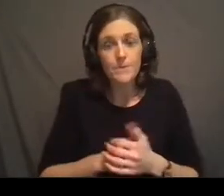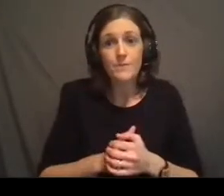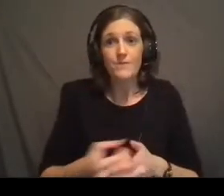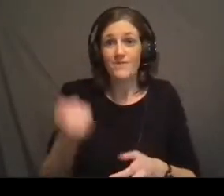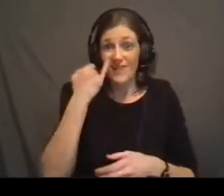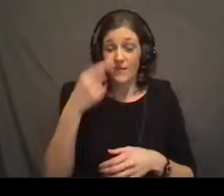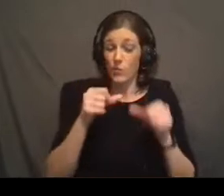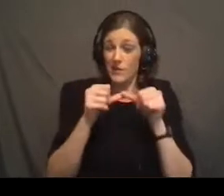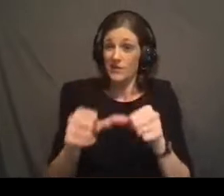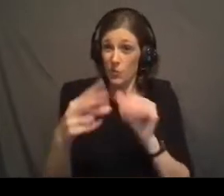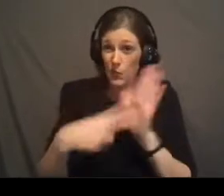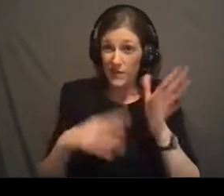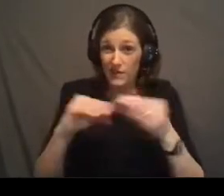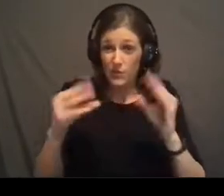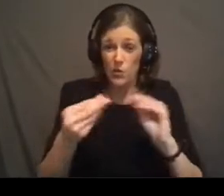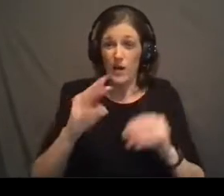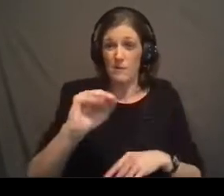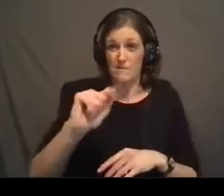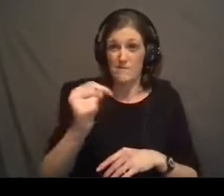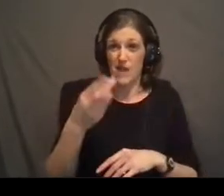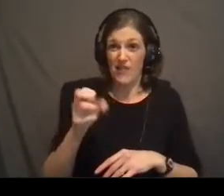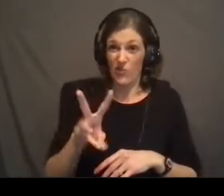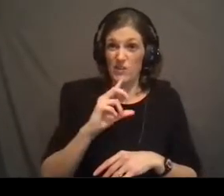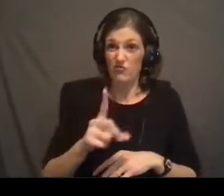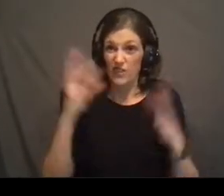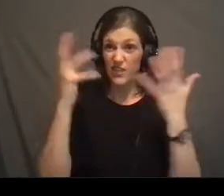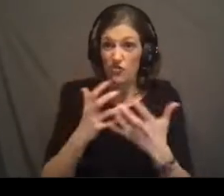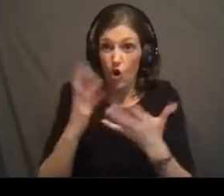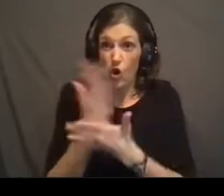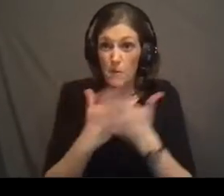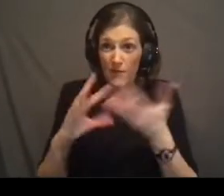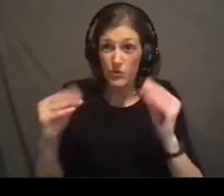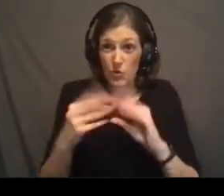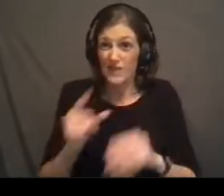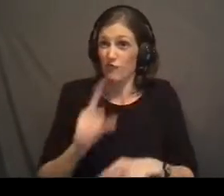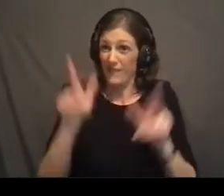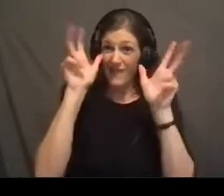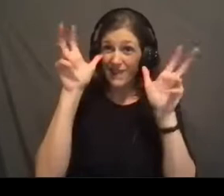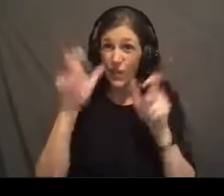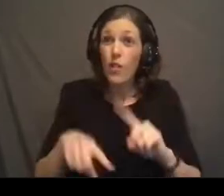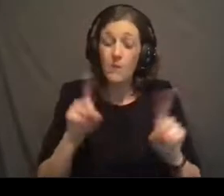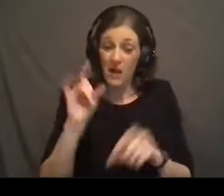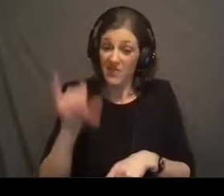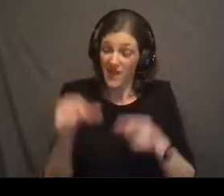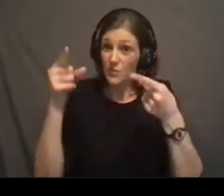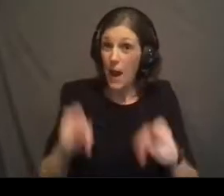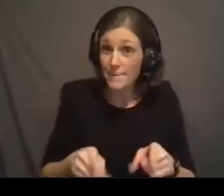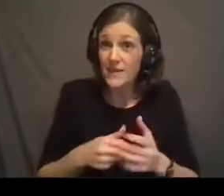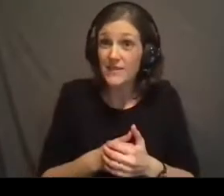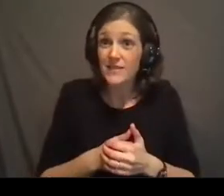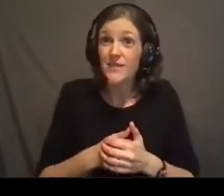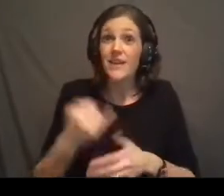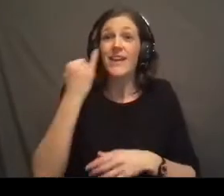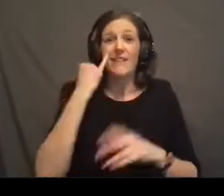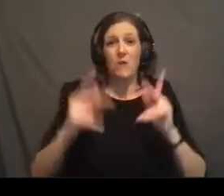were to continue reading this story in Matthew, you would discover that it's really dark. It's really evil. But that's what happens when